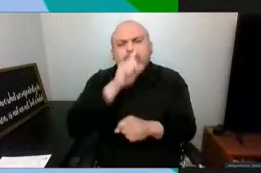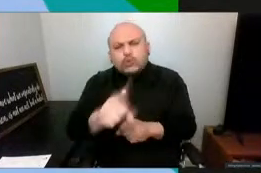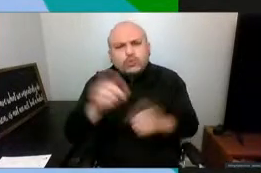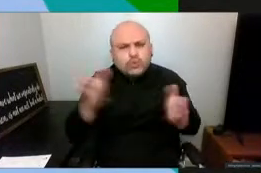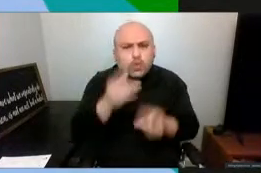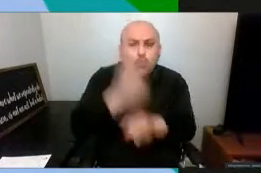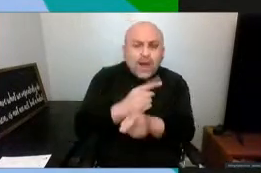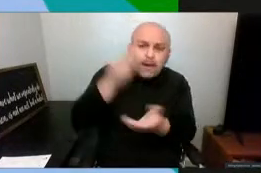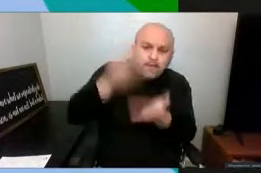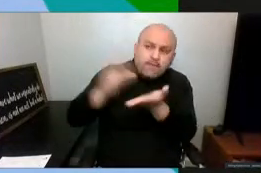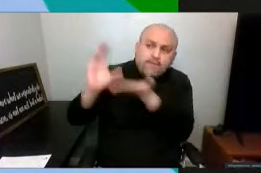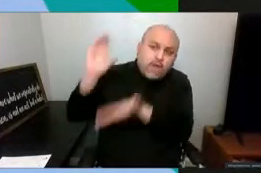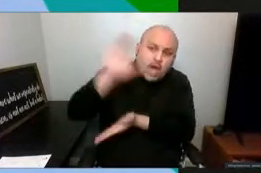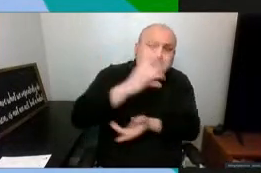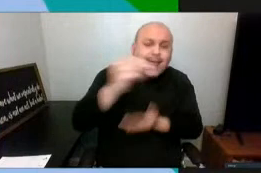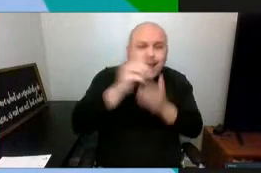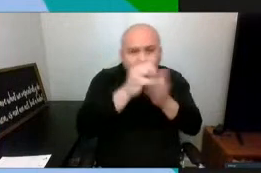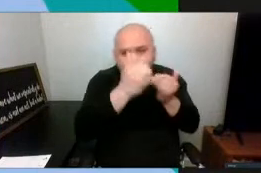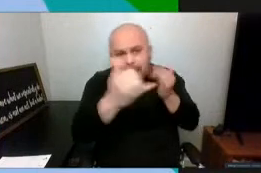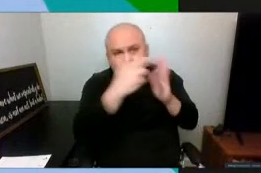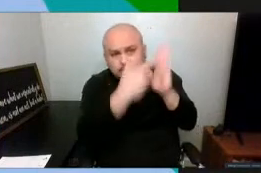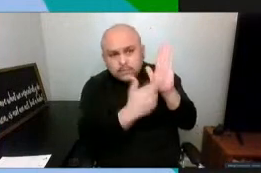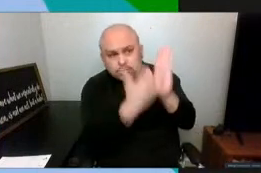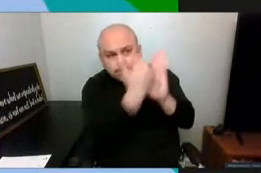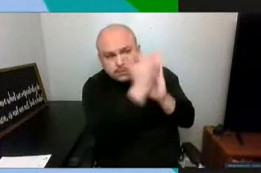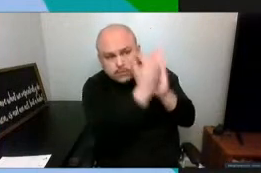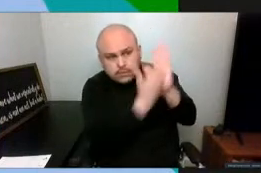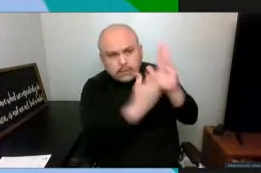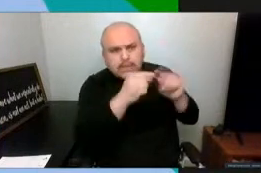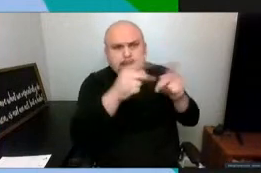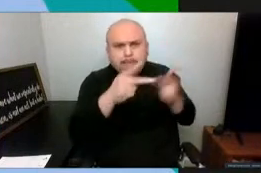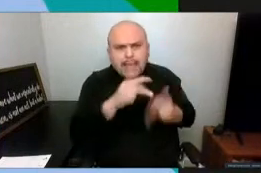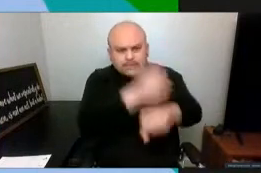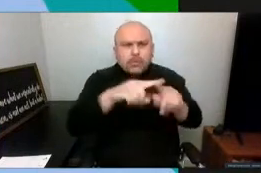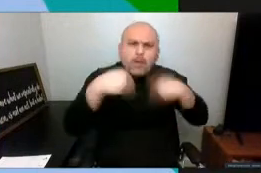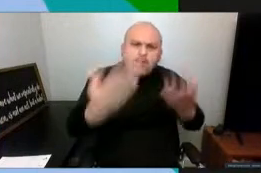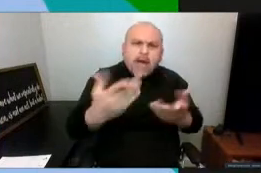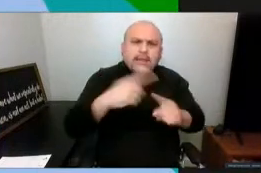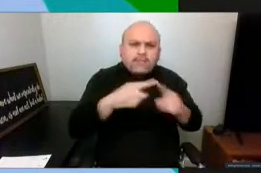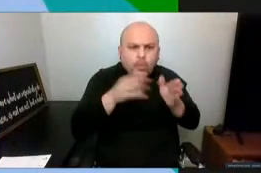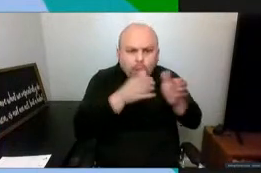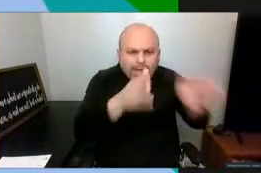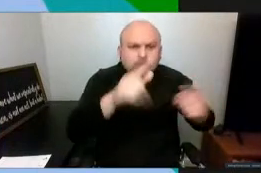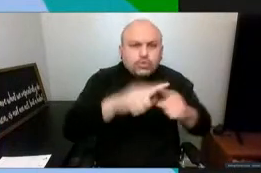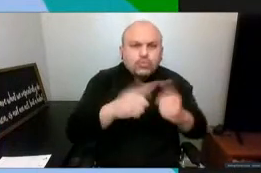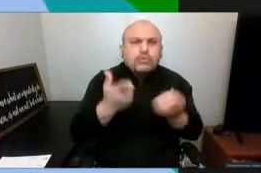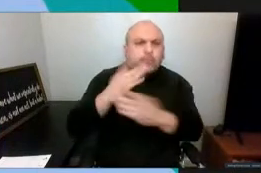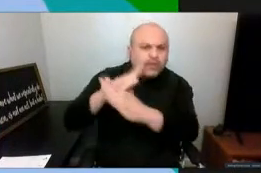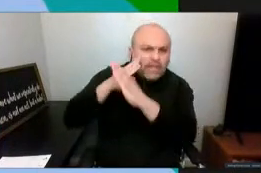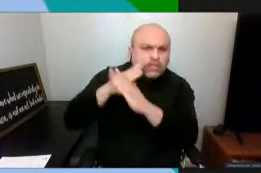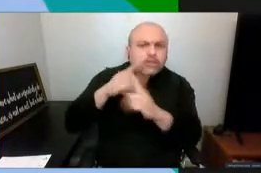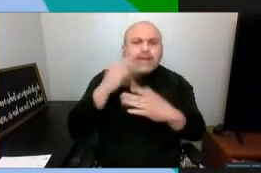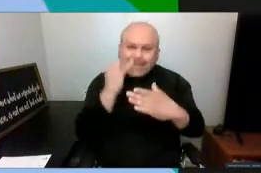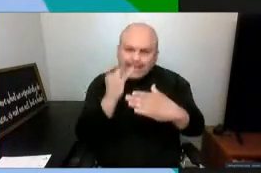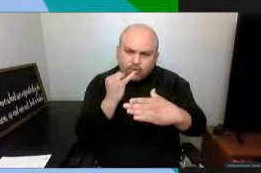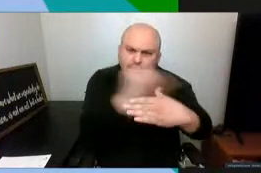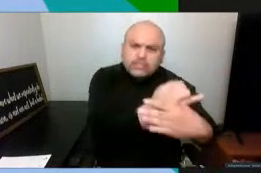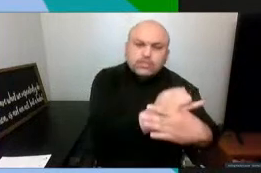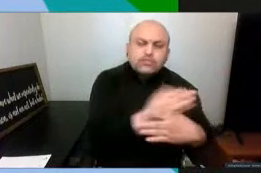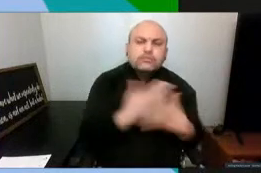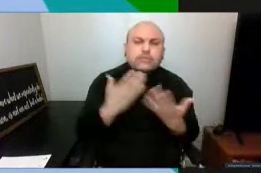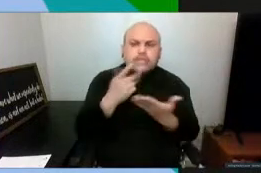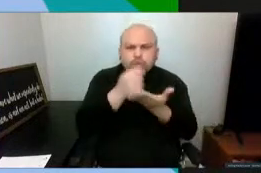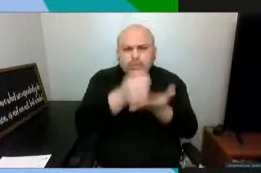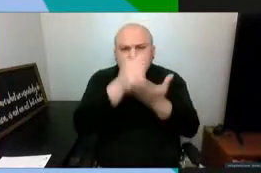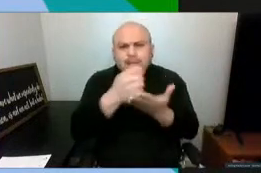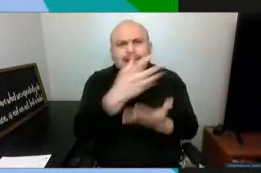funding and guidelines are in place to provide pathways to prevention, intervention, treatment, and